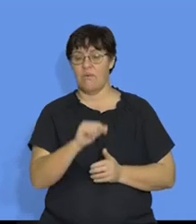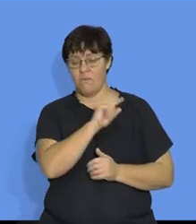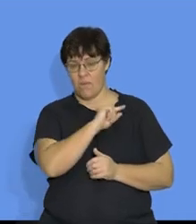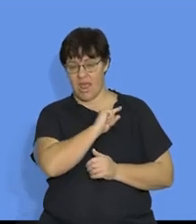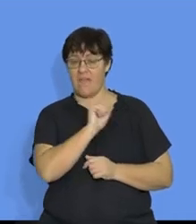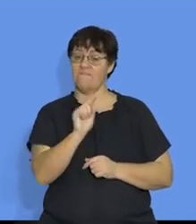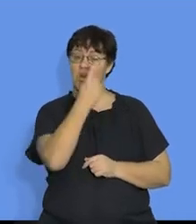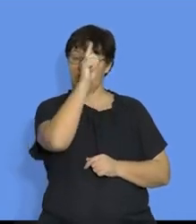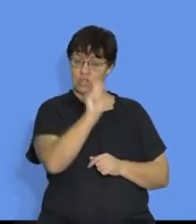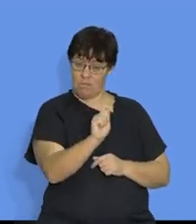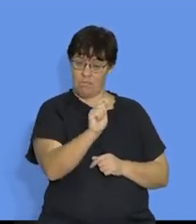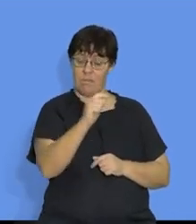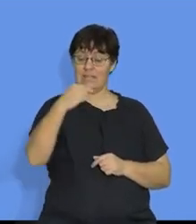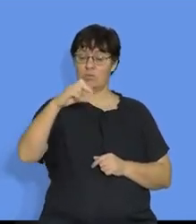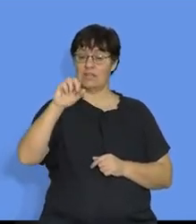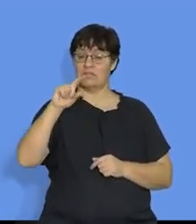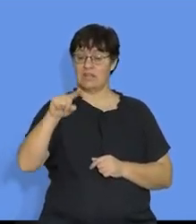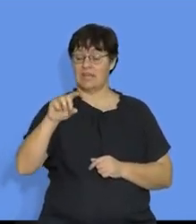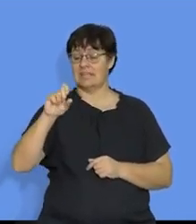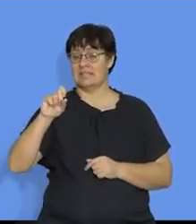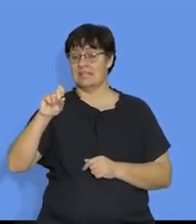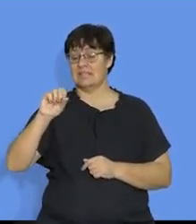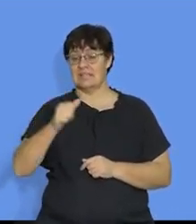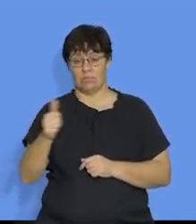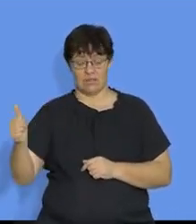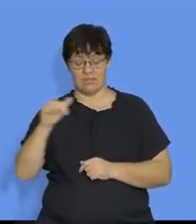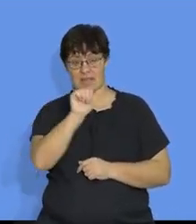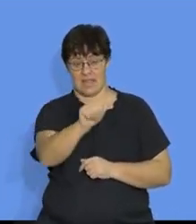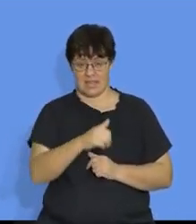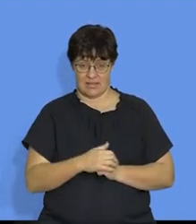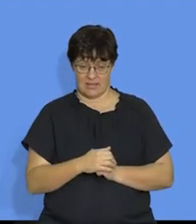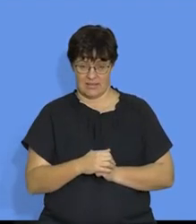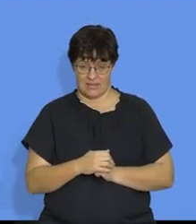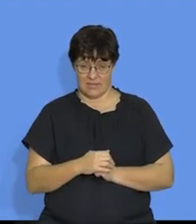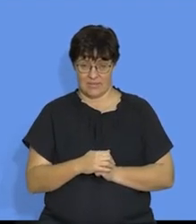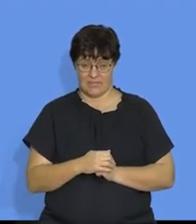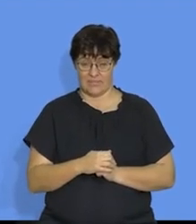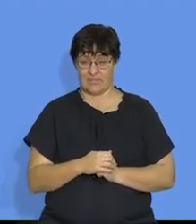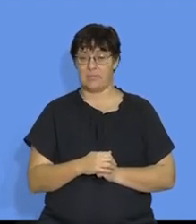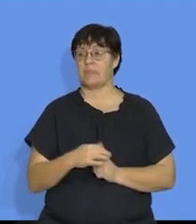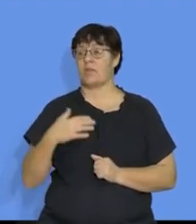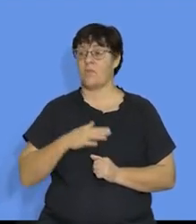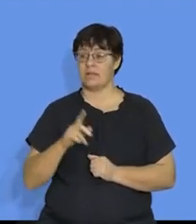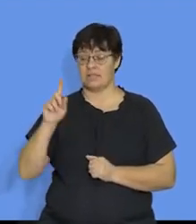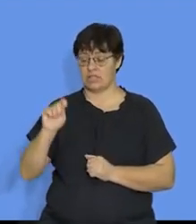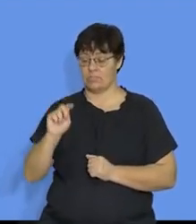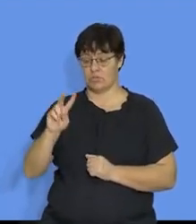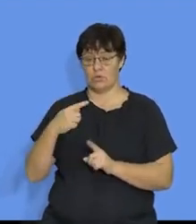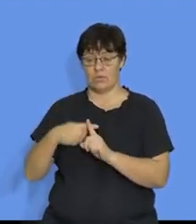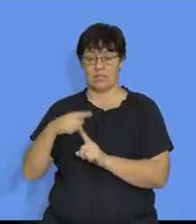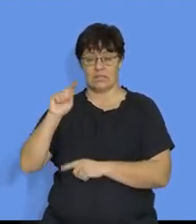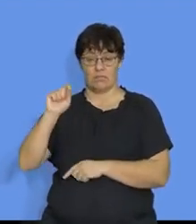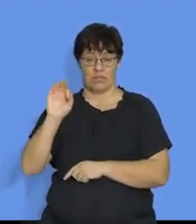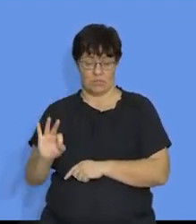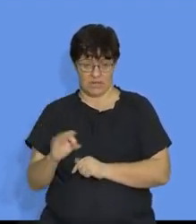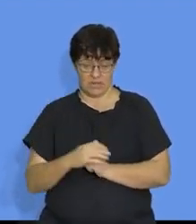I know that the first term of a geometric sequence is A. Then if I want to write term 2 plus